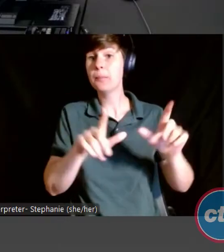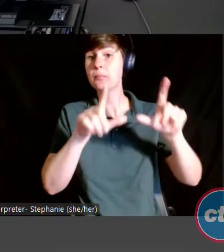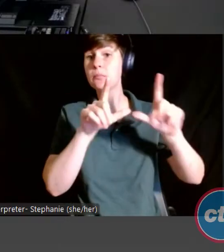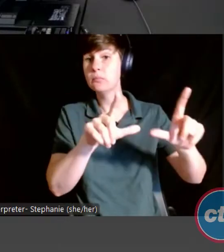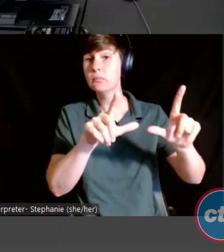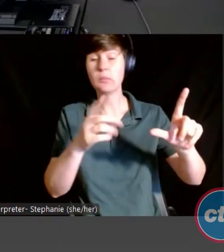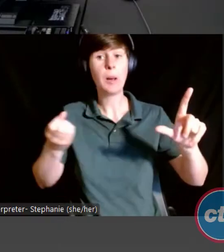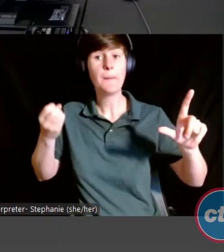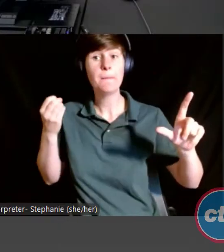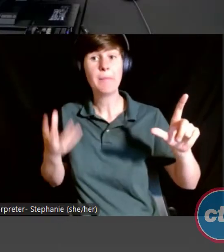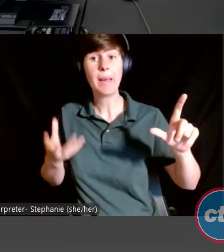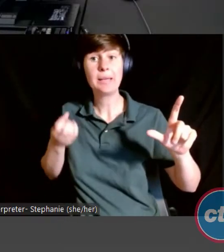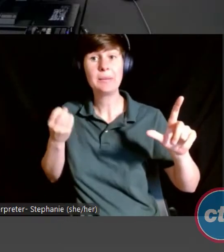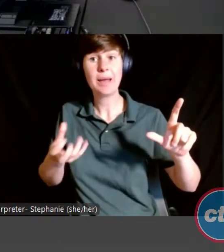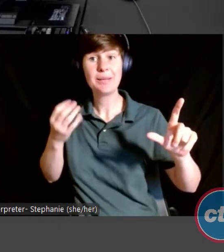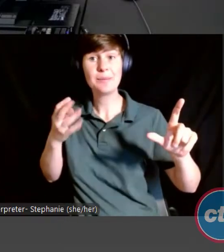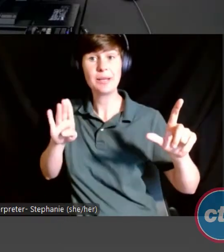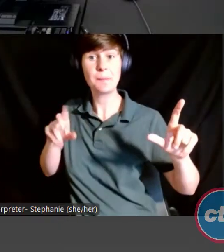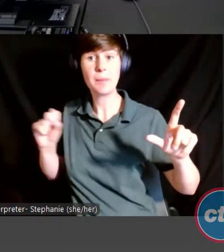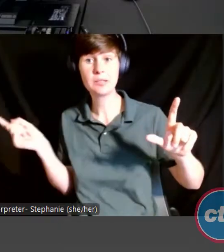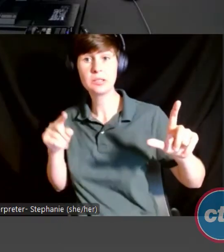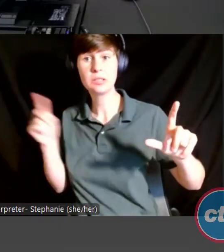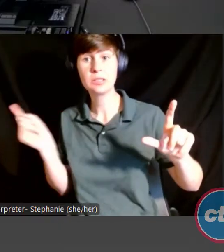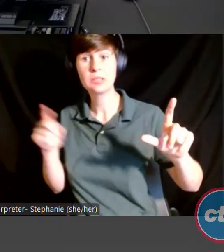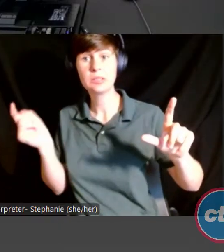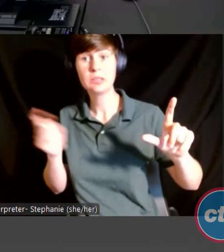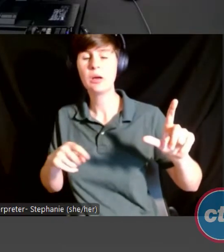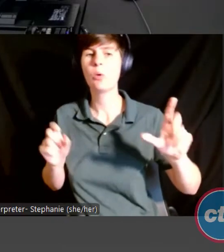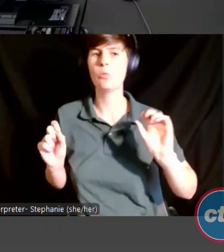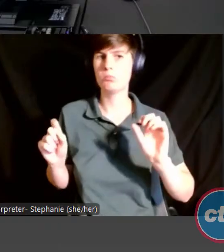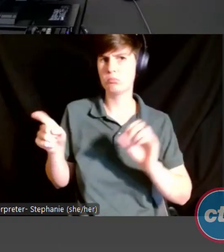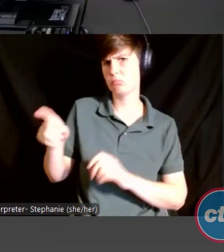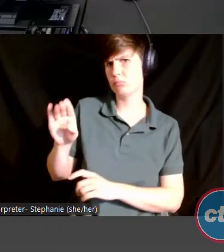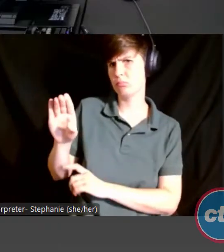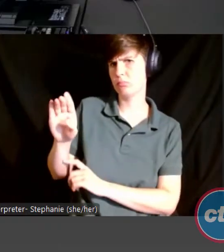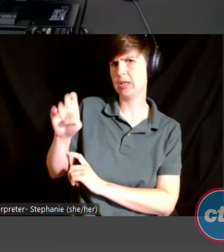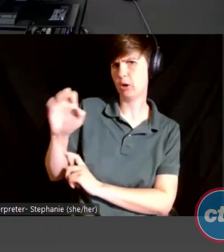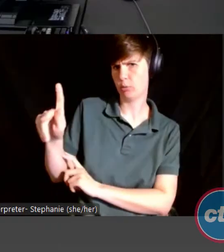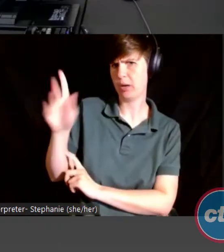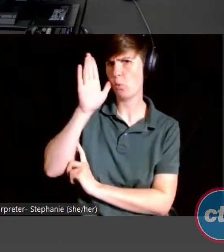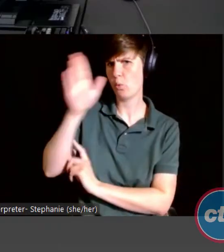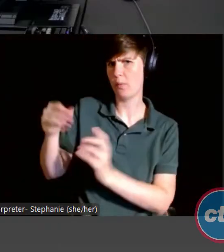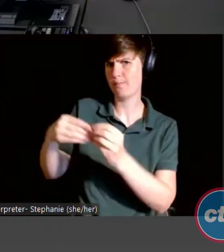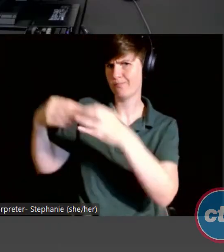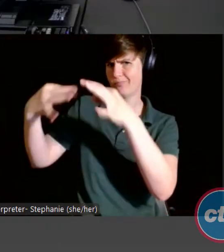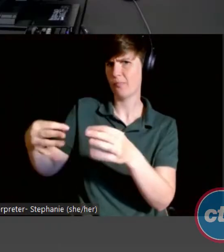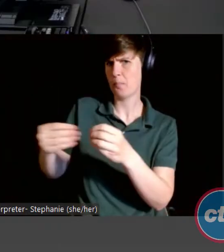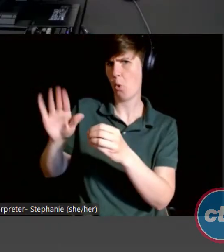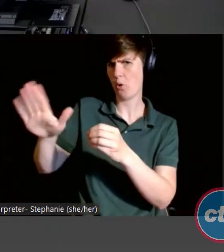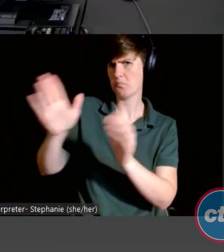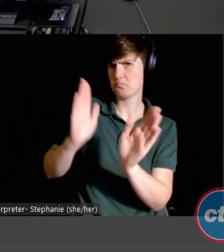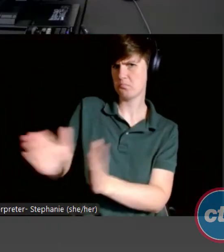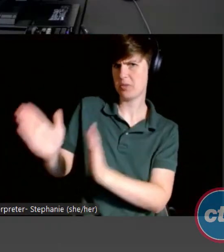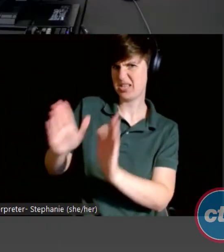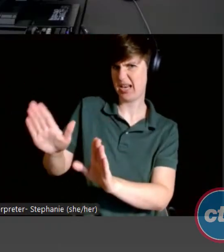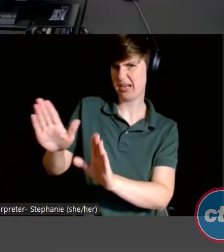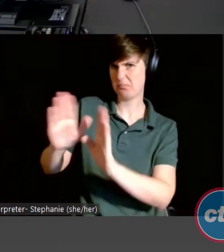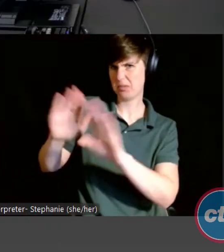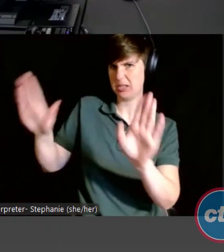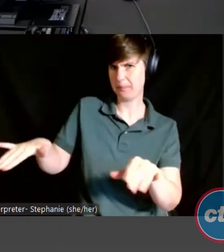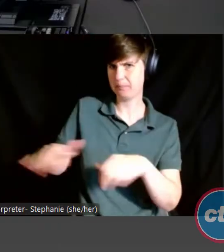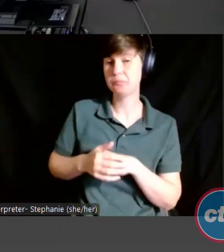e-ink installations, which my colleague Eric will tell you more about later. But our goal for